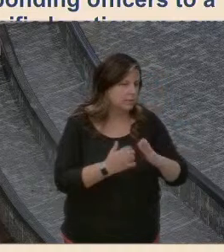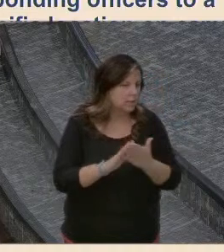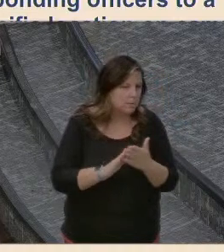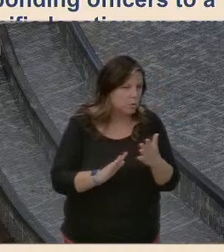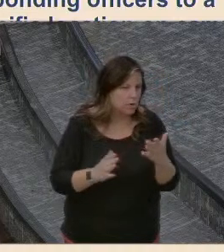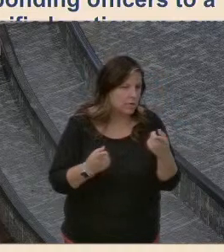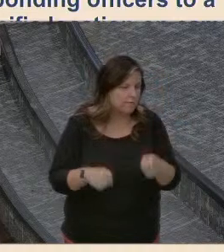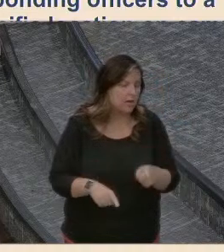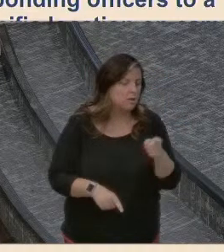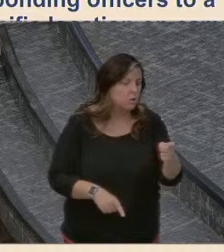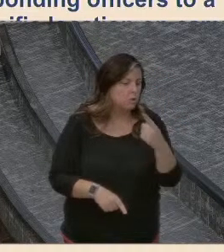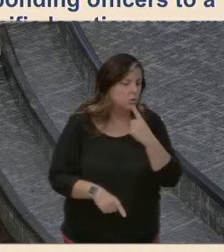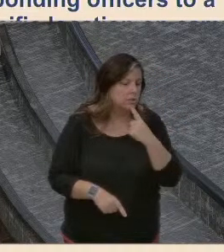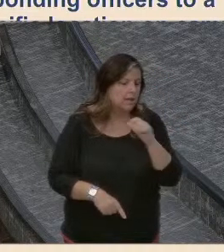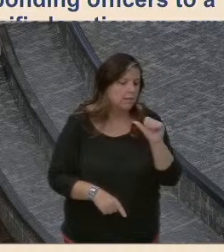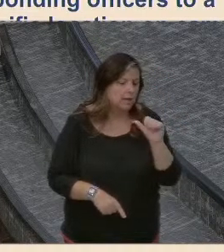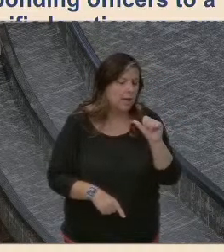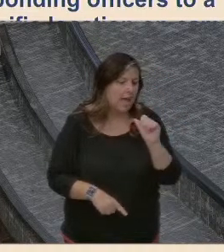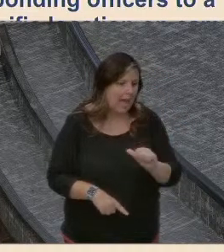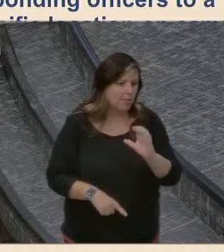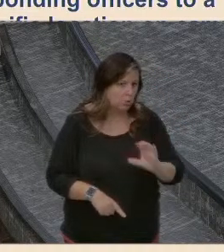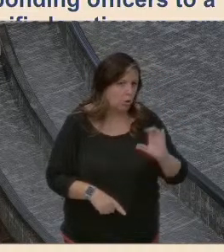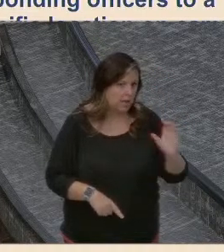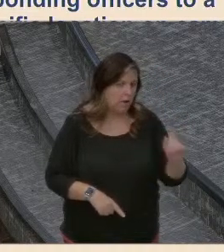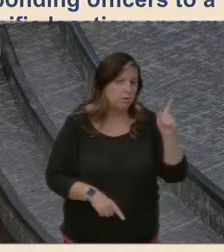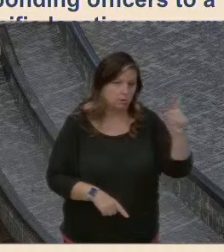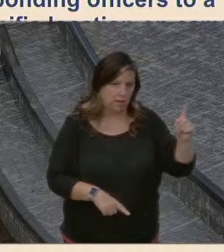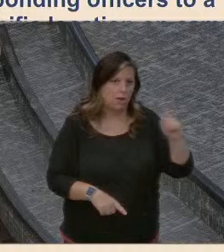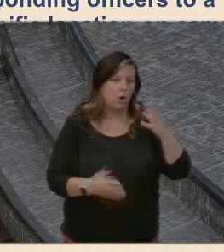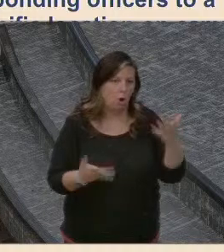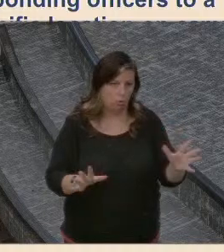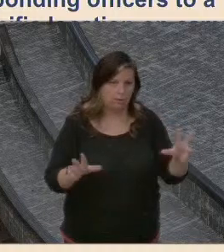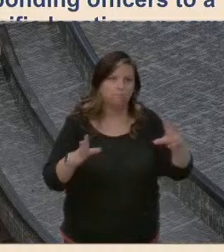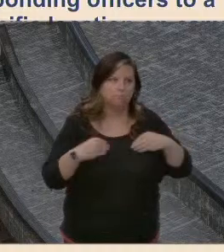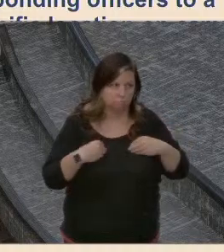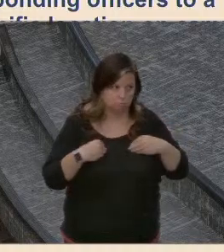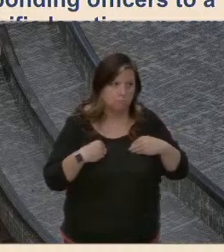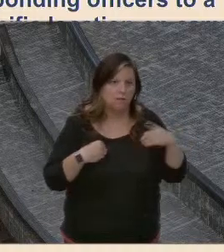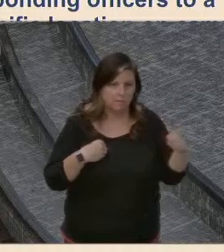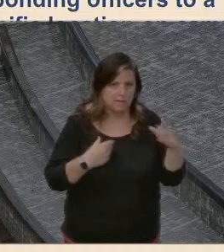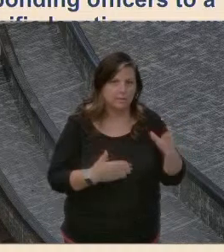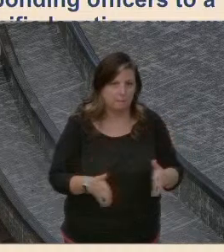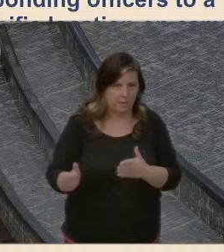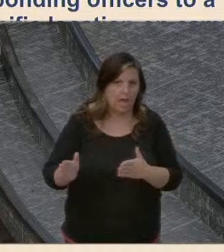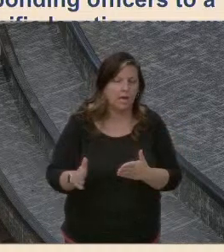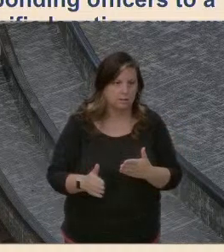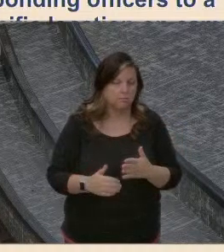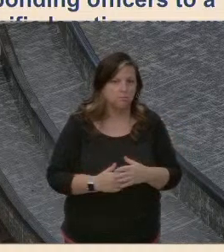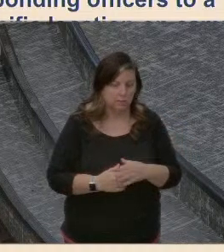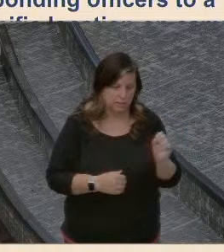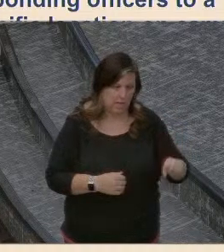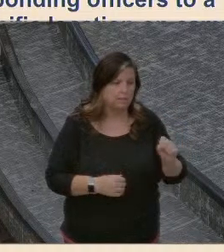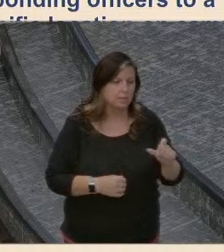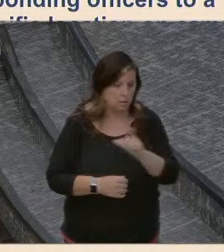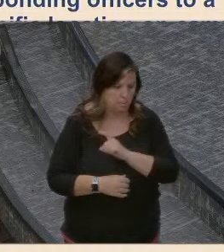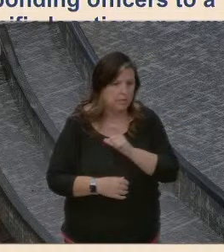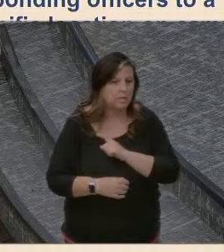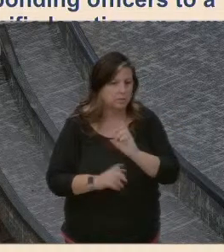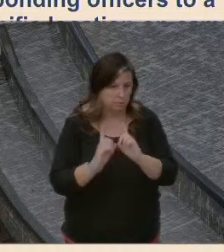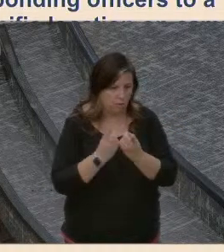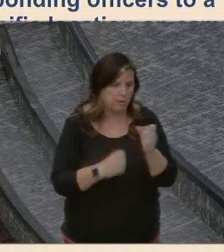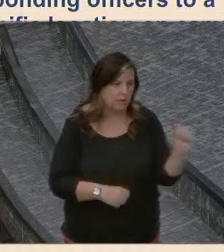said that Athens-Clarke County is already on board with this? Yes, ma'am. Athens-Clarke County Police Department.